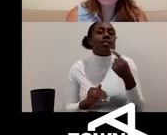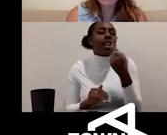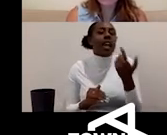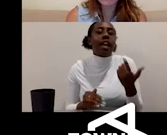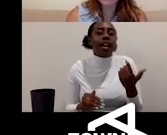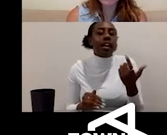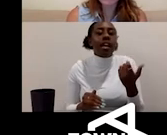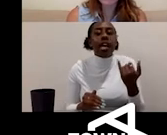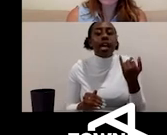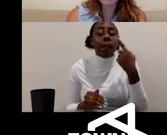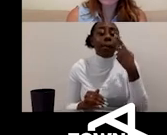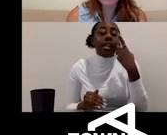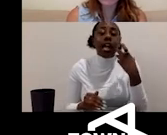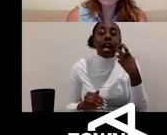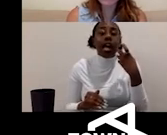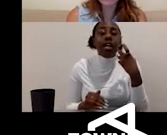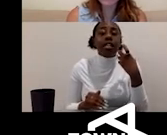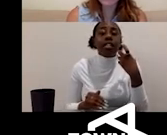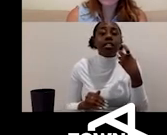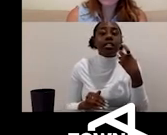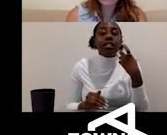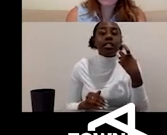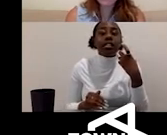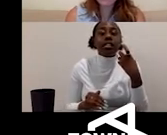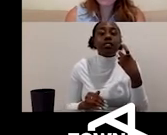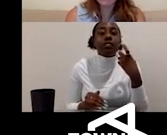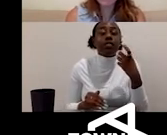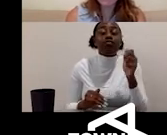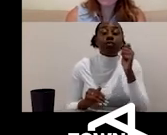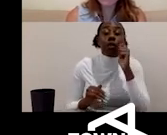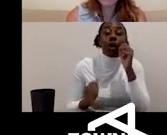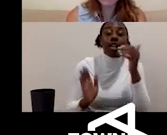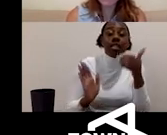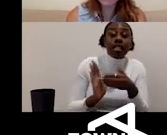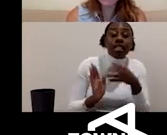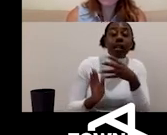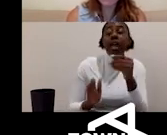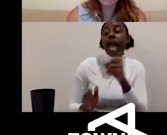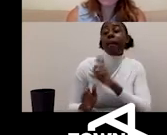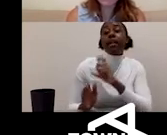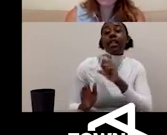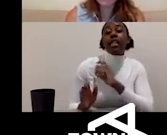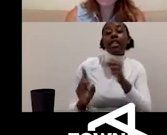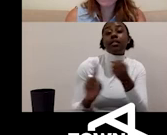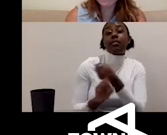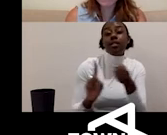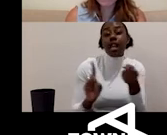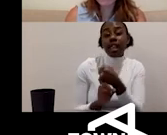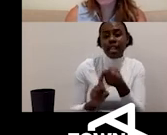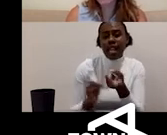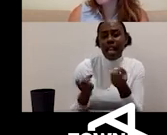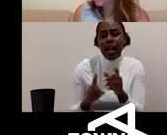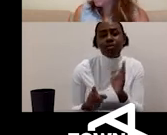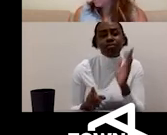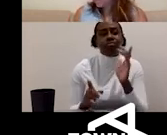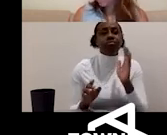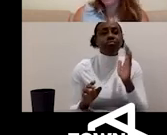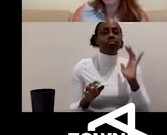a perceived notion of racism and police brutality marking since the uprisings